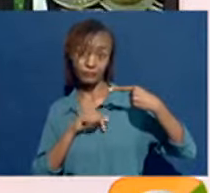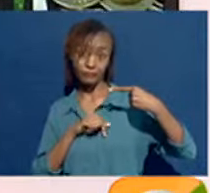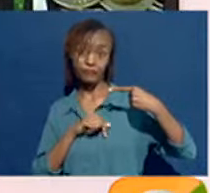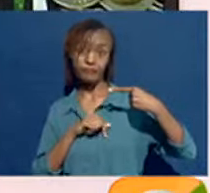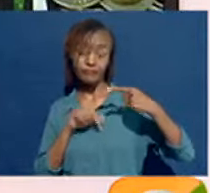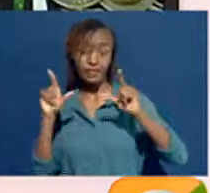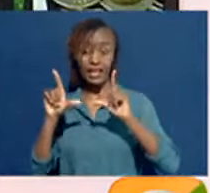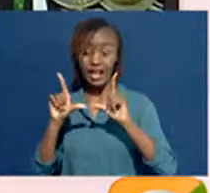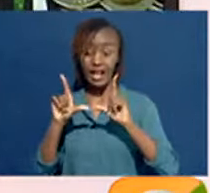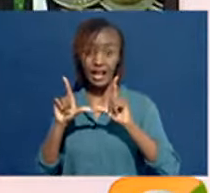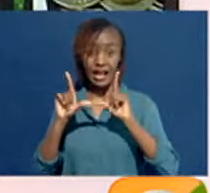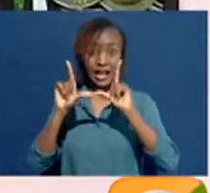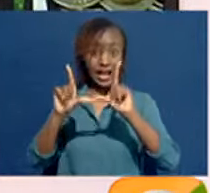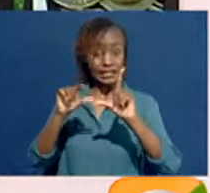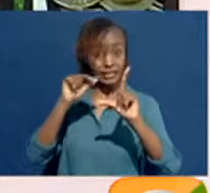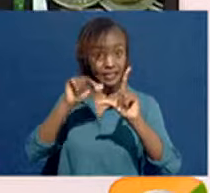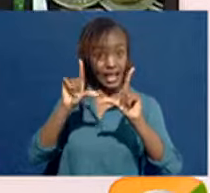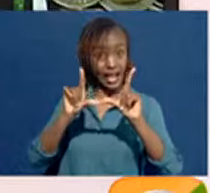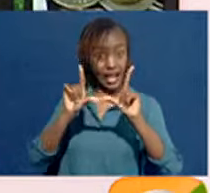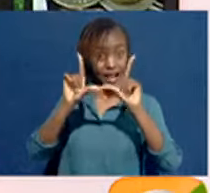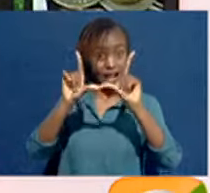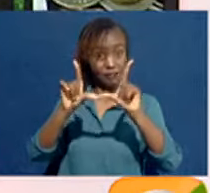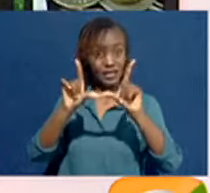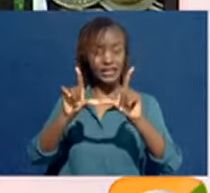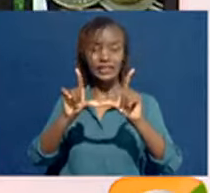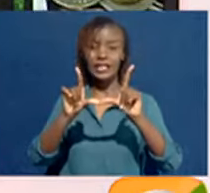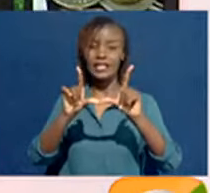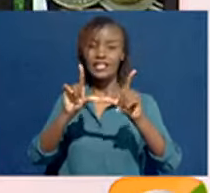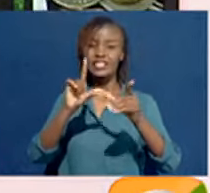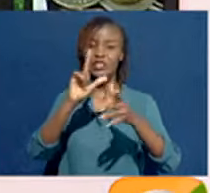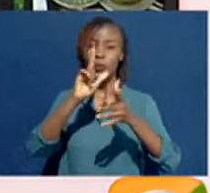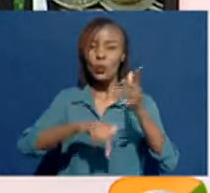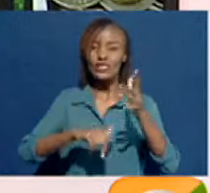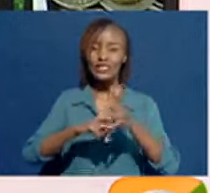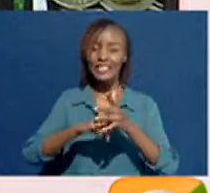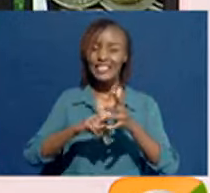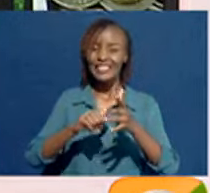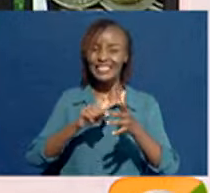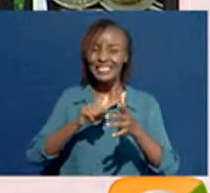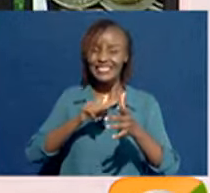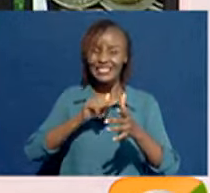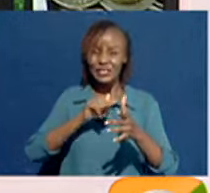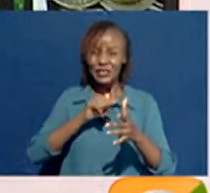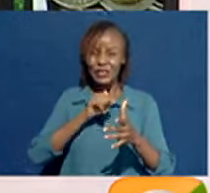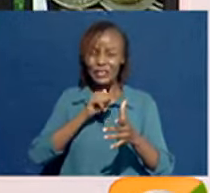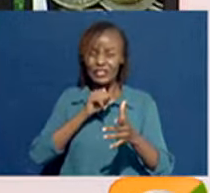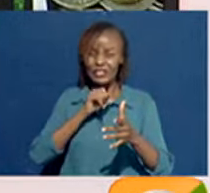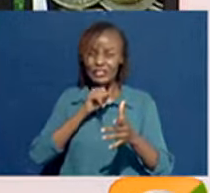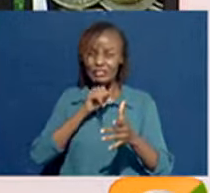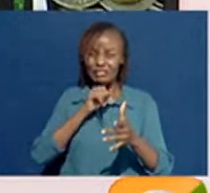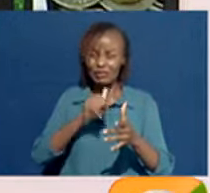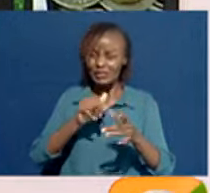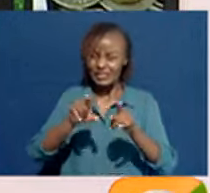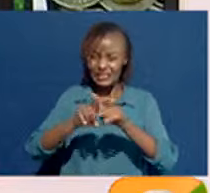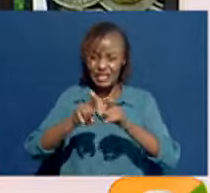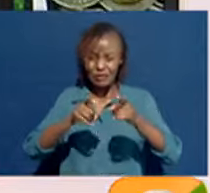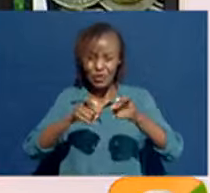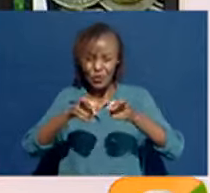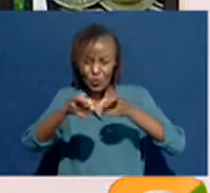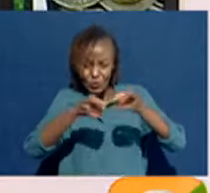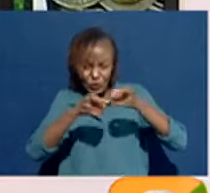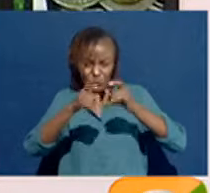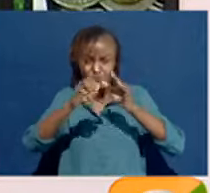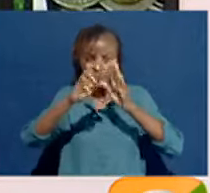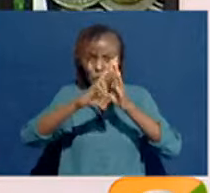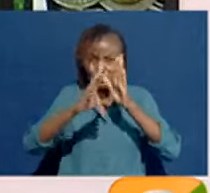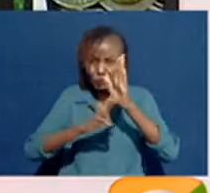an intangible commodity. The carbon credit system is not as regulated as other markets, and they are traded in what is